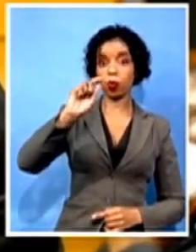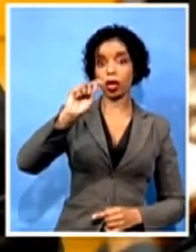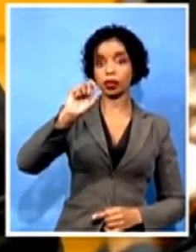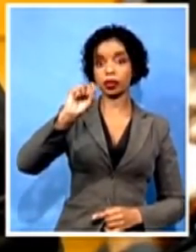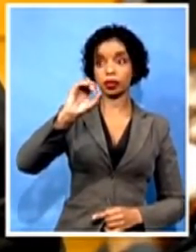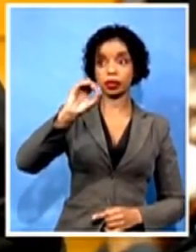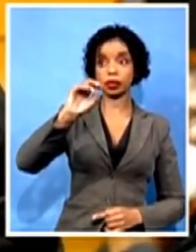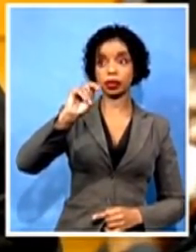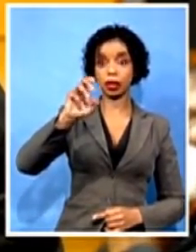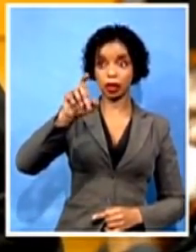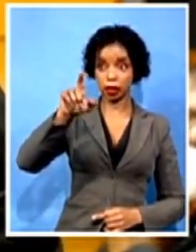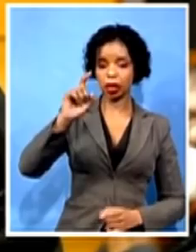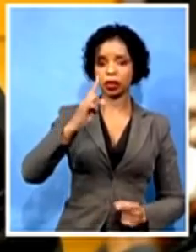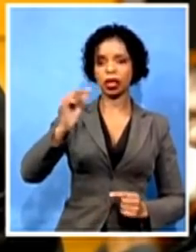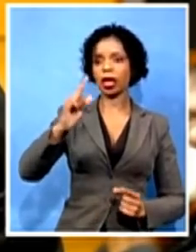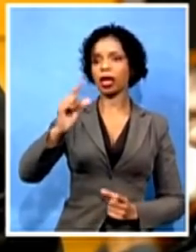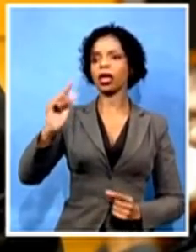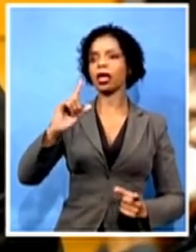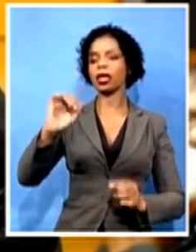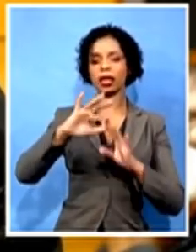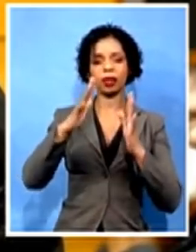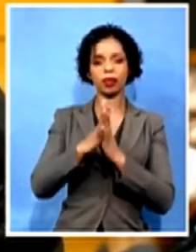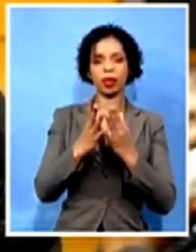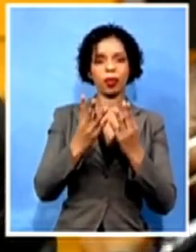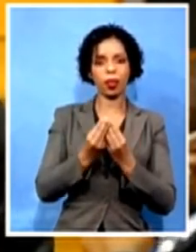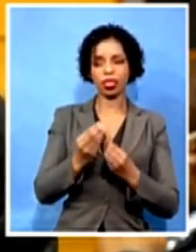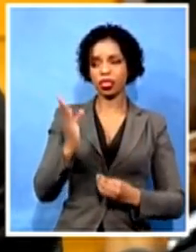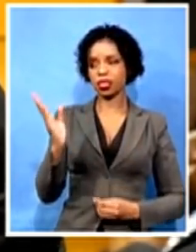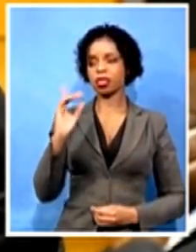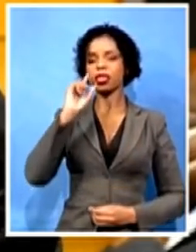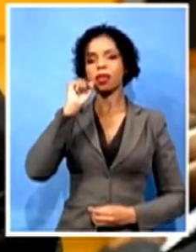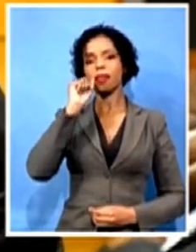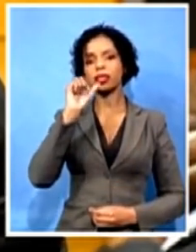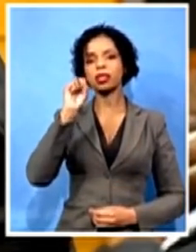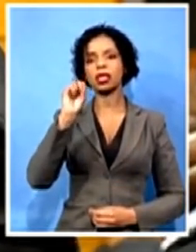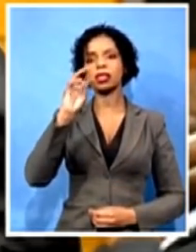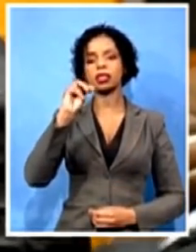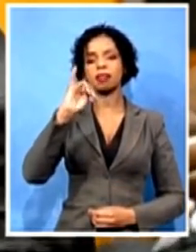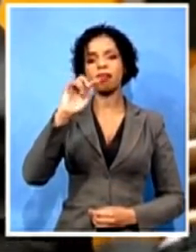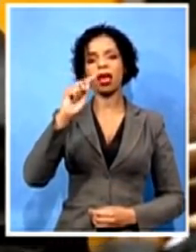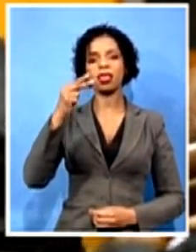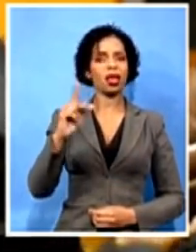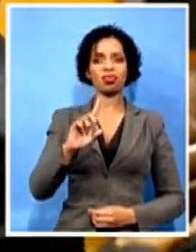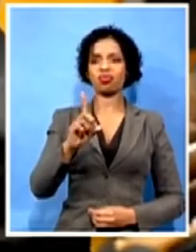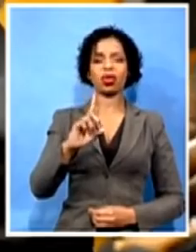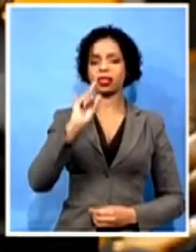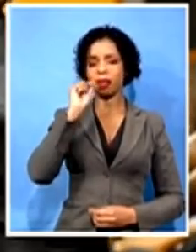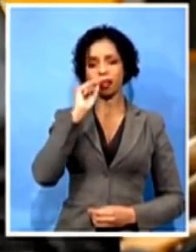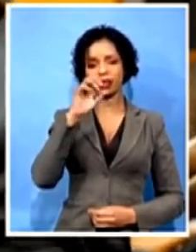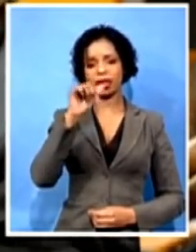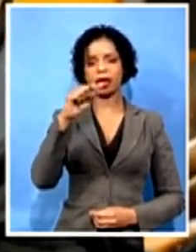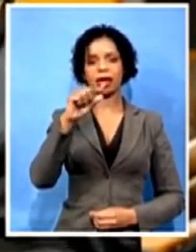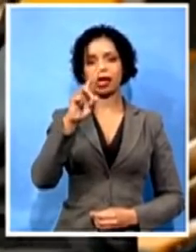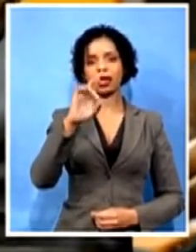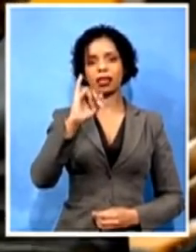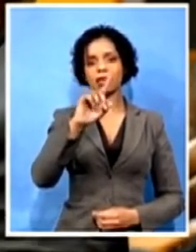a case of, well, don't shoot me, I'm the messenger. It's one of those. So I discussed it with my learned friend as well. We were joking about it on the phone, and we actually said,